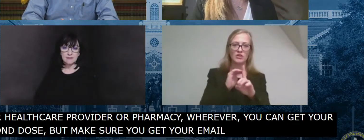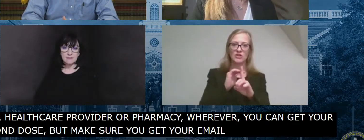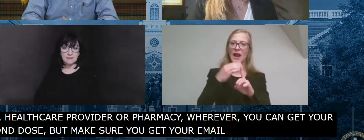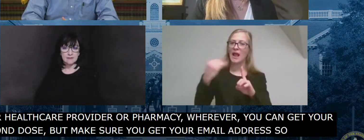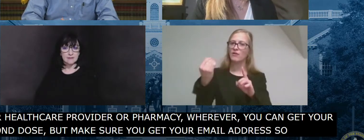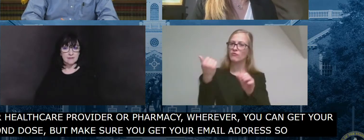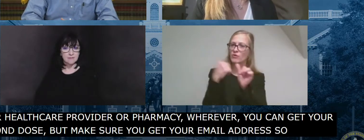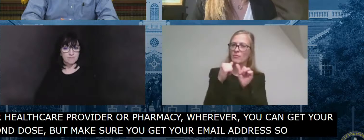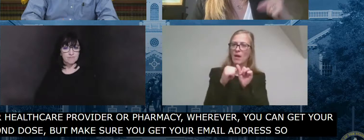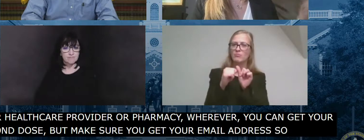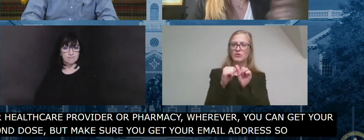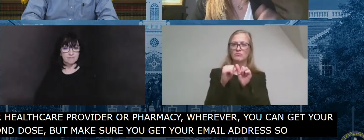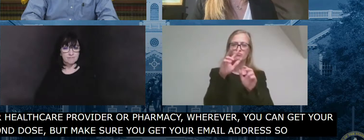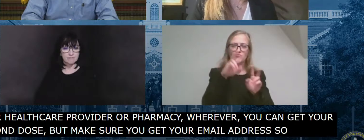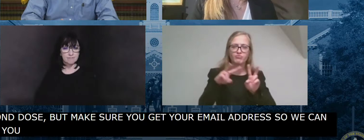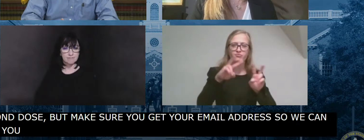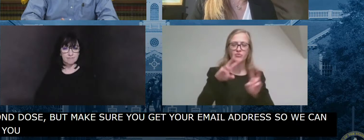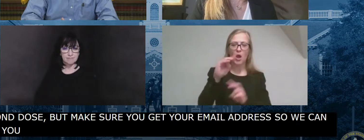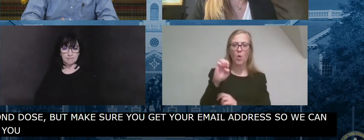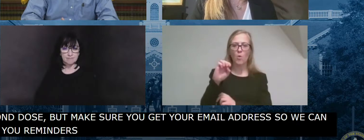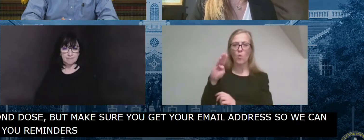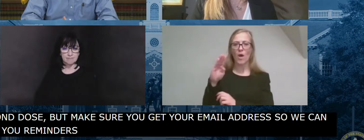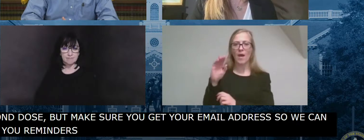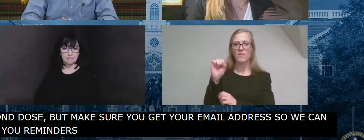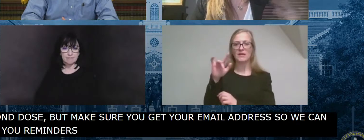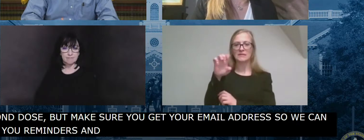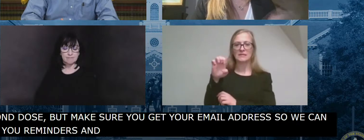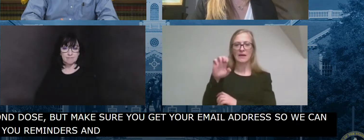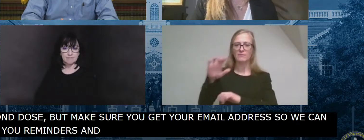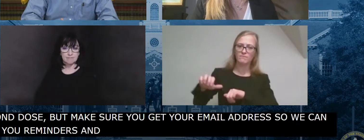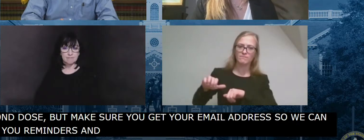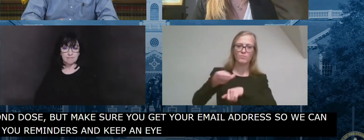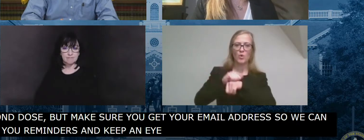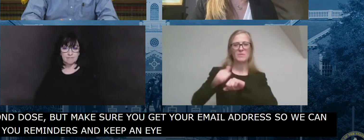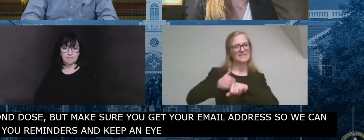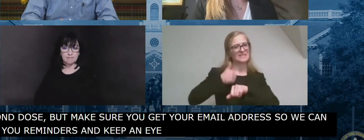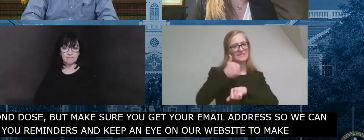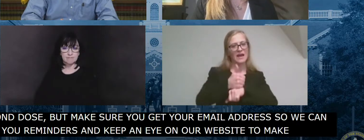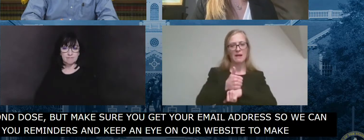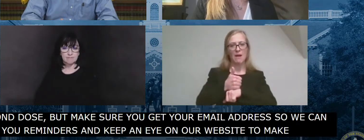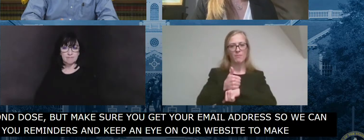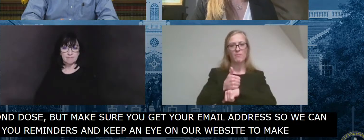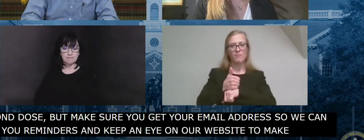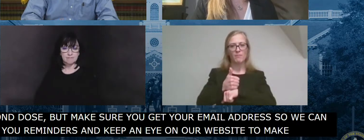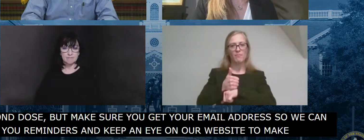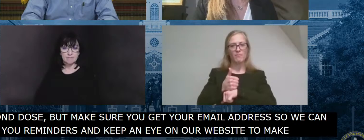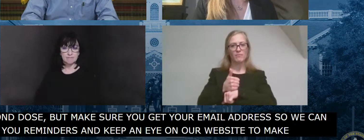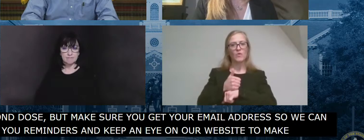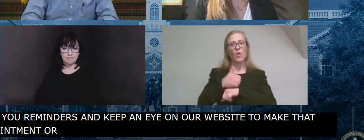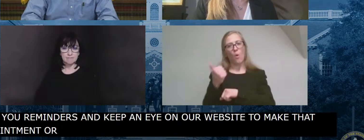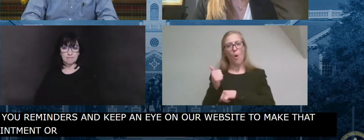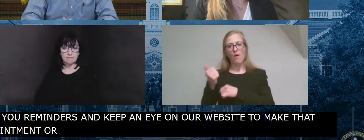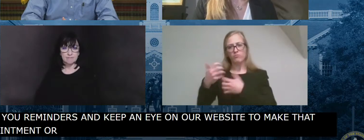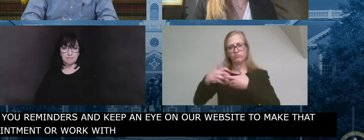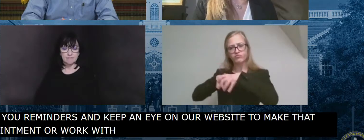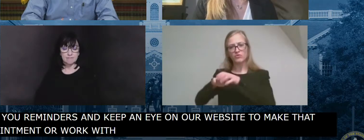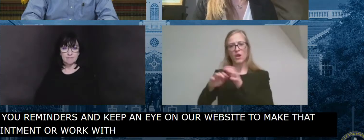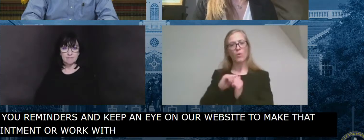on our website to make that appointment or work with your other providers or